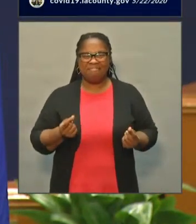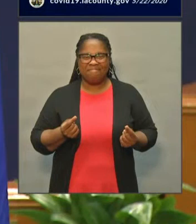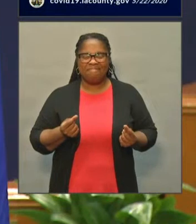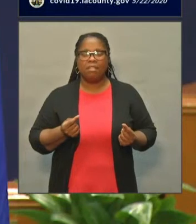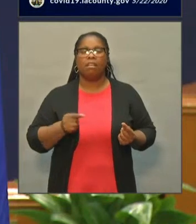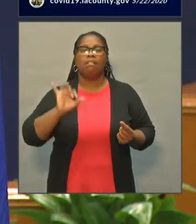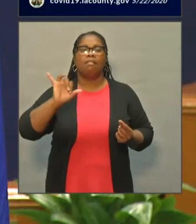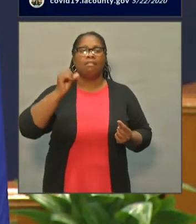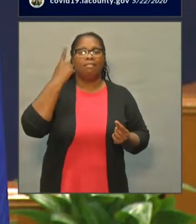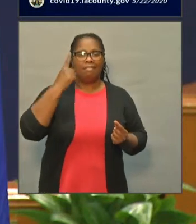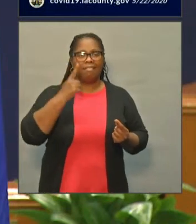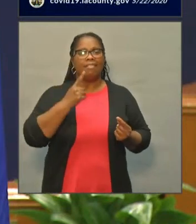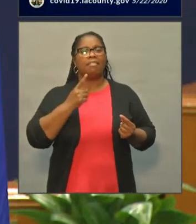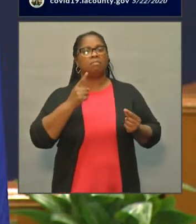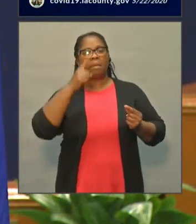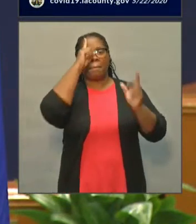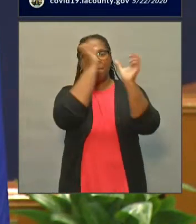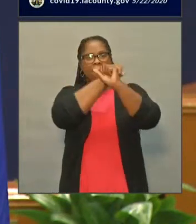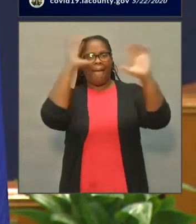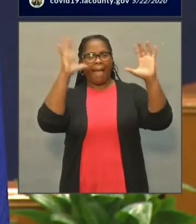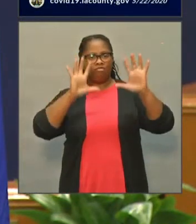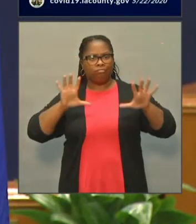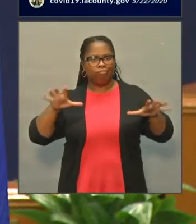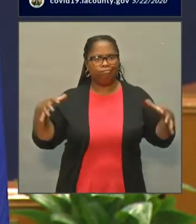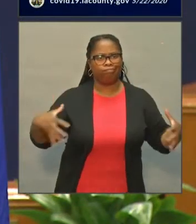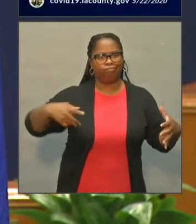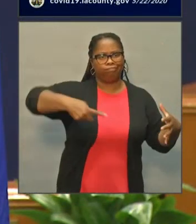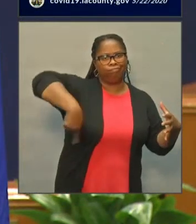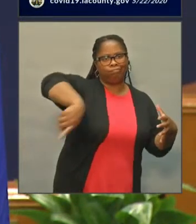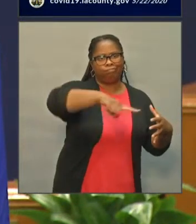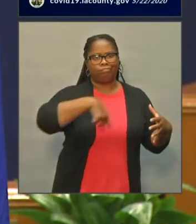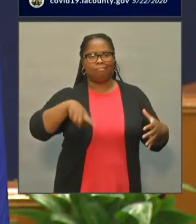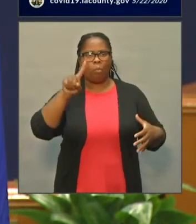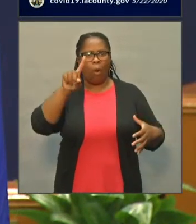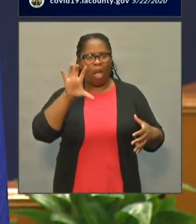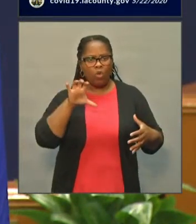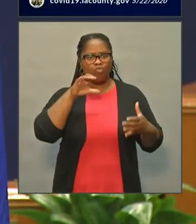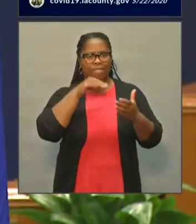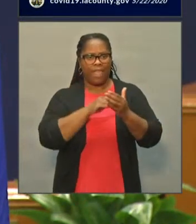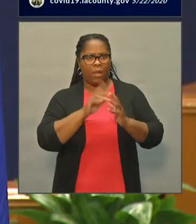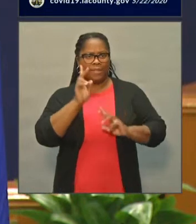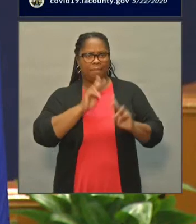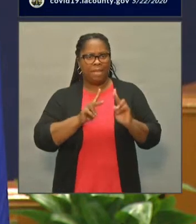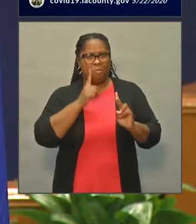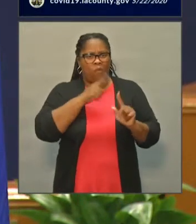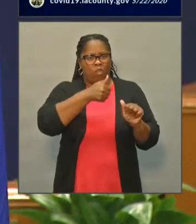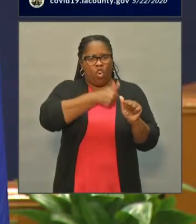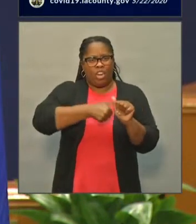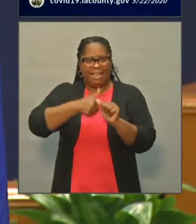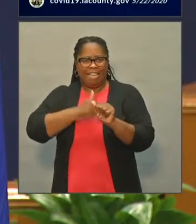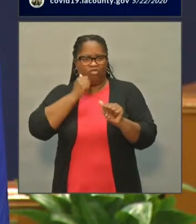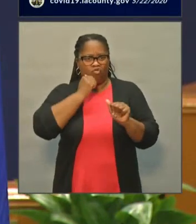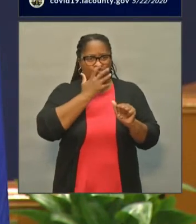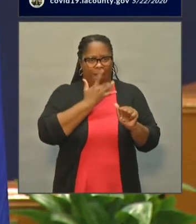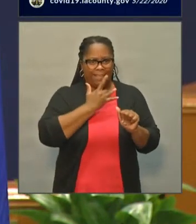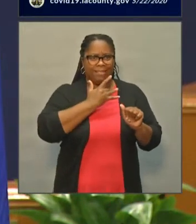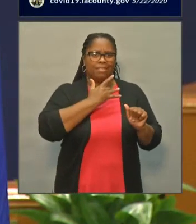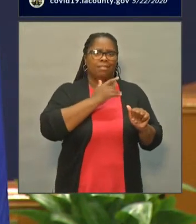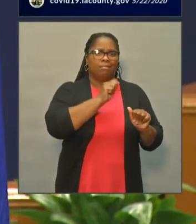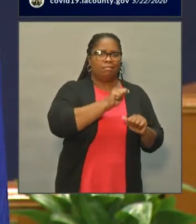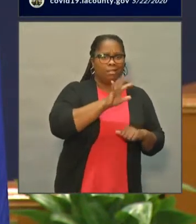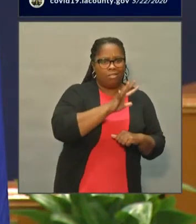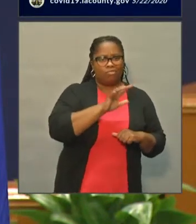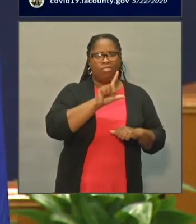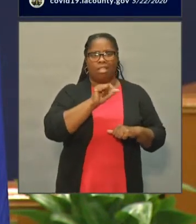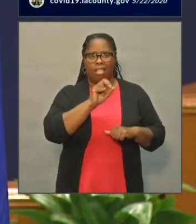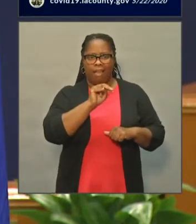people in each group. This allows us to be able to make comparisons with other groups across the population, and these